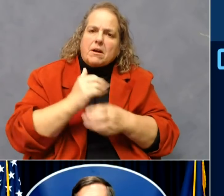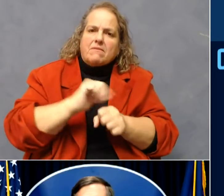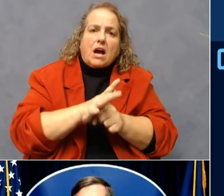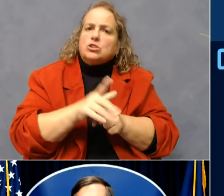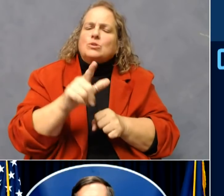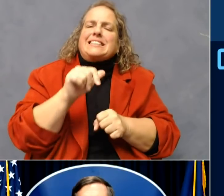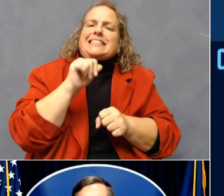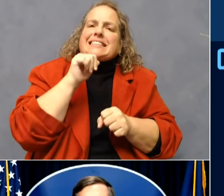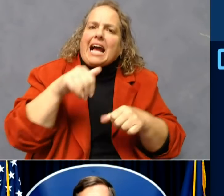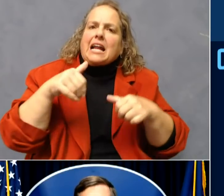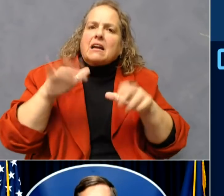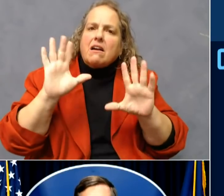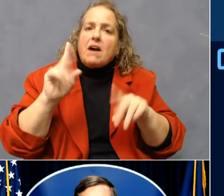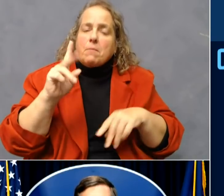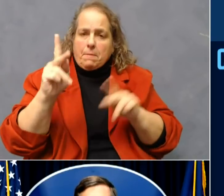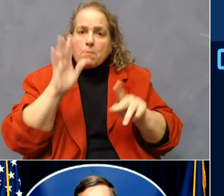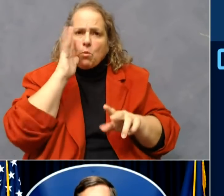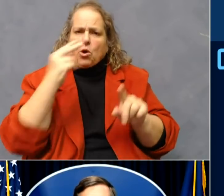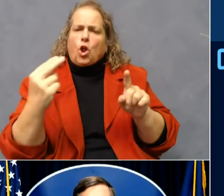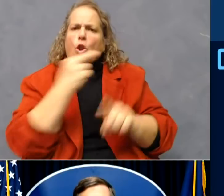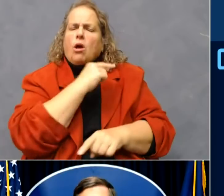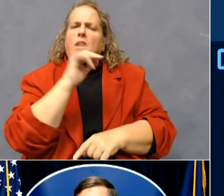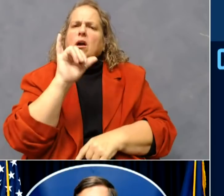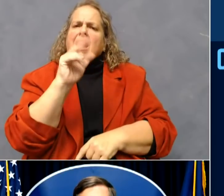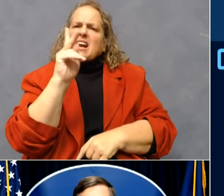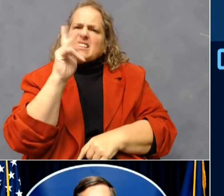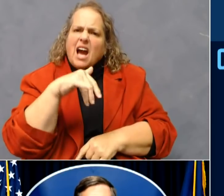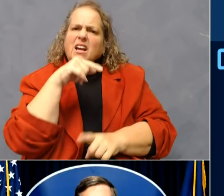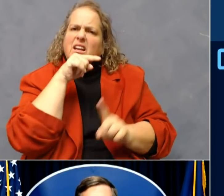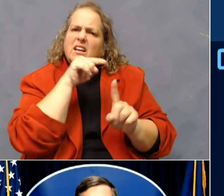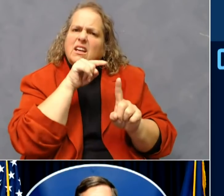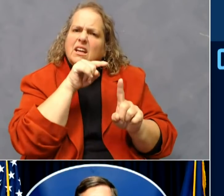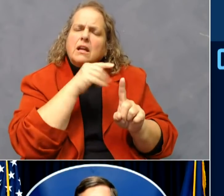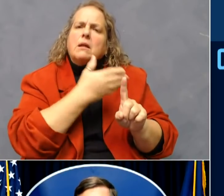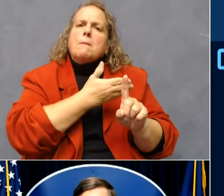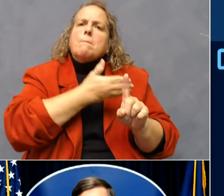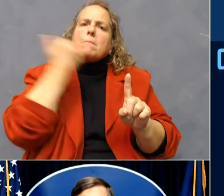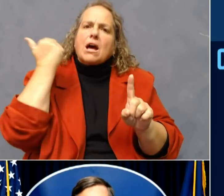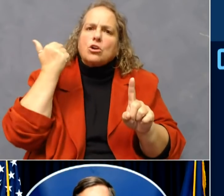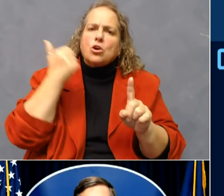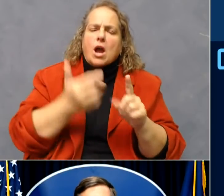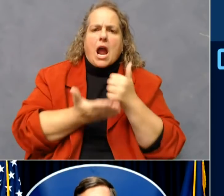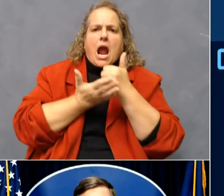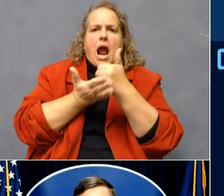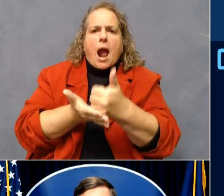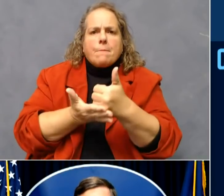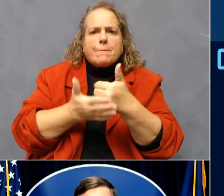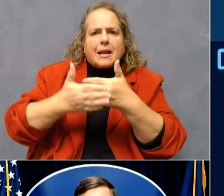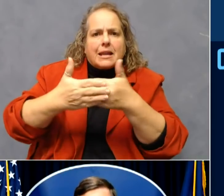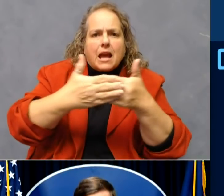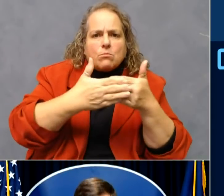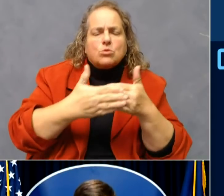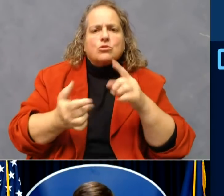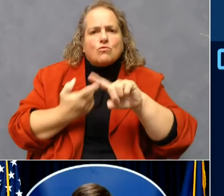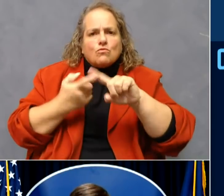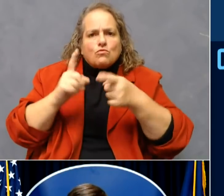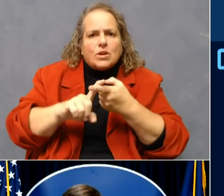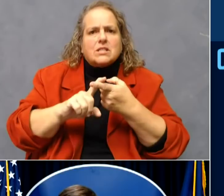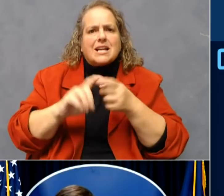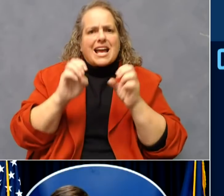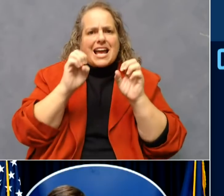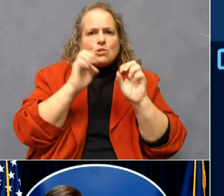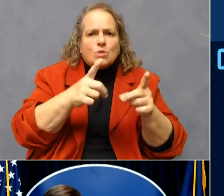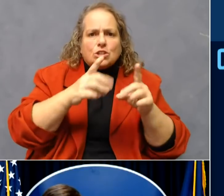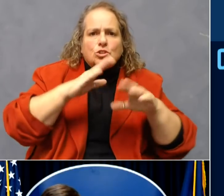to fighting for the lives of our neighbors, for the health of our friends, for the education of our kids. This is